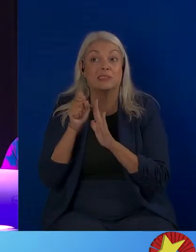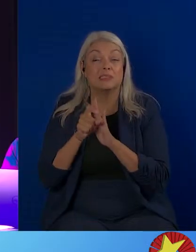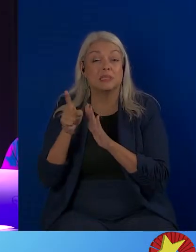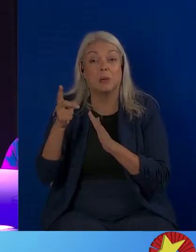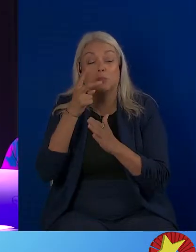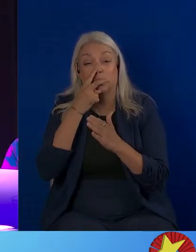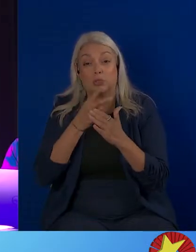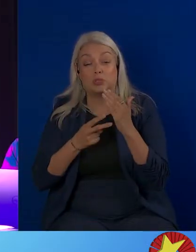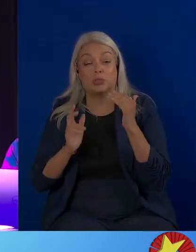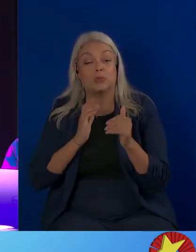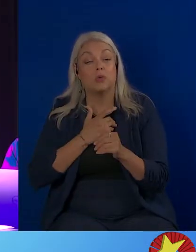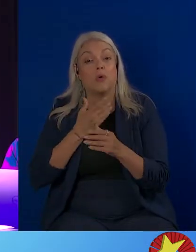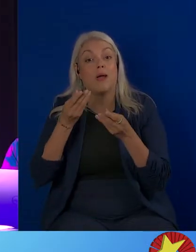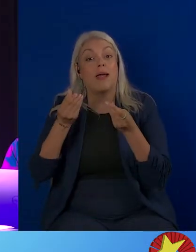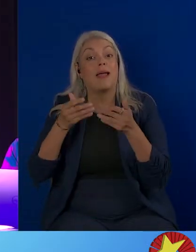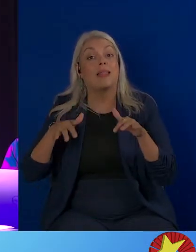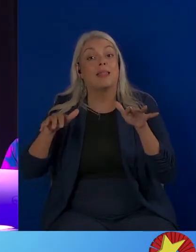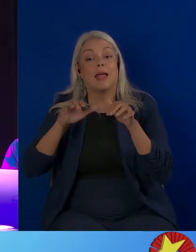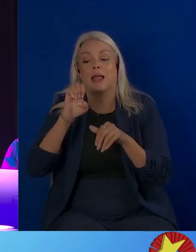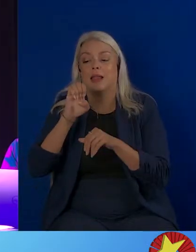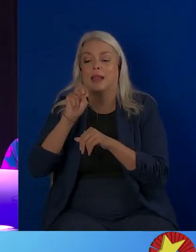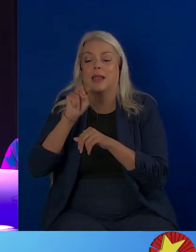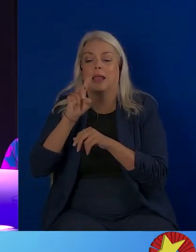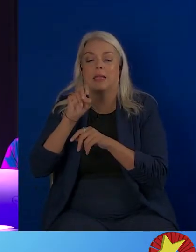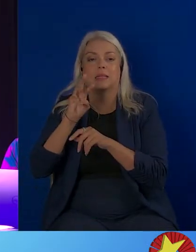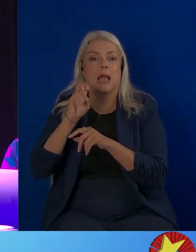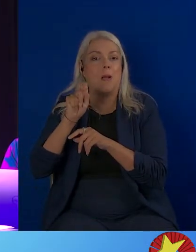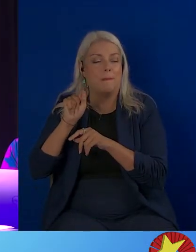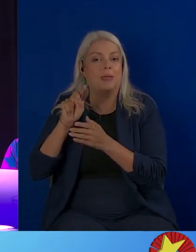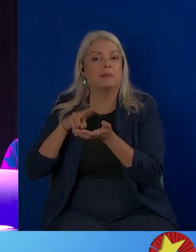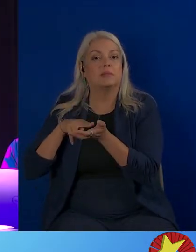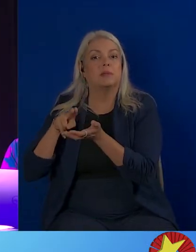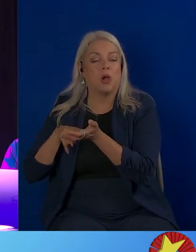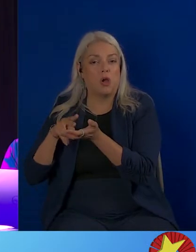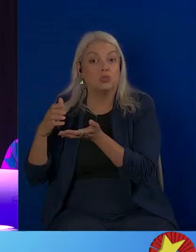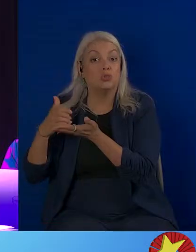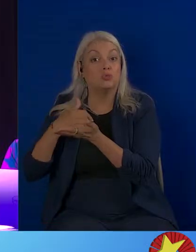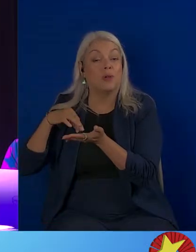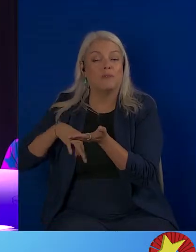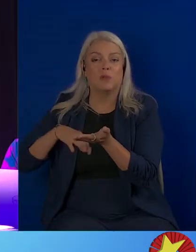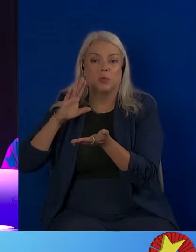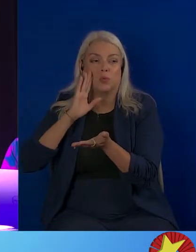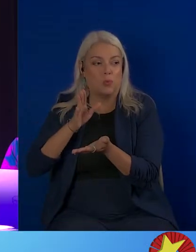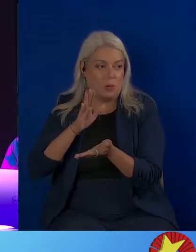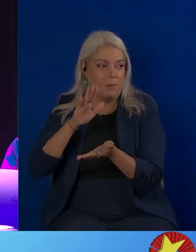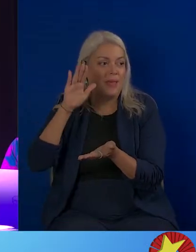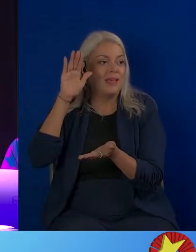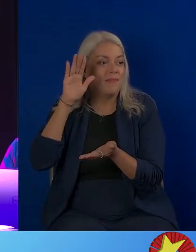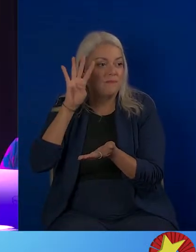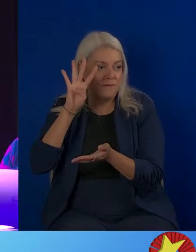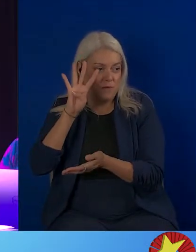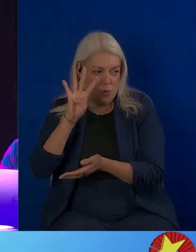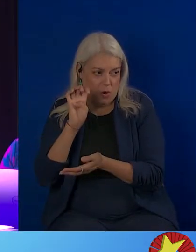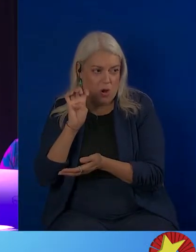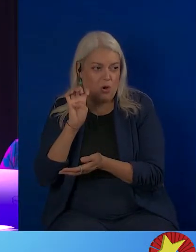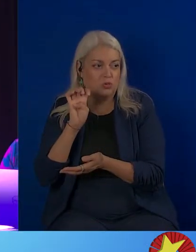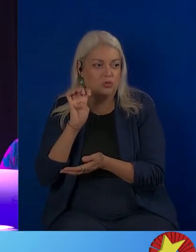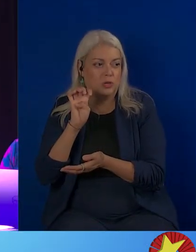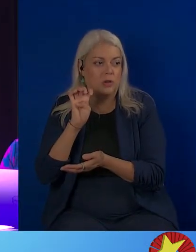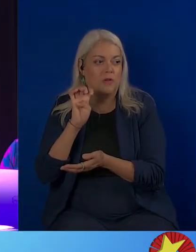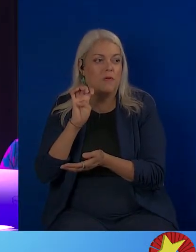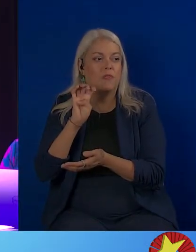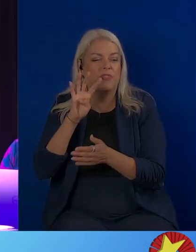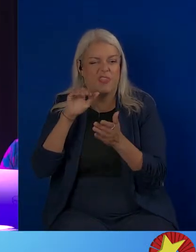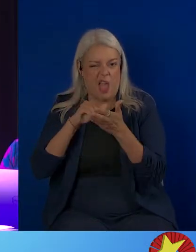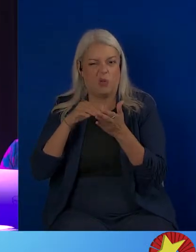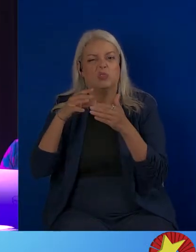land endowment revenues will be about $400,000 less than last year. However, they are projecting that our classroom